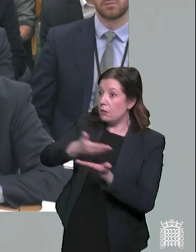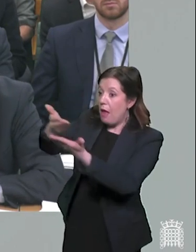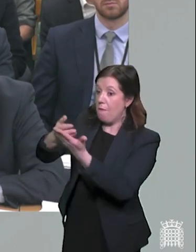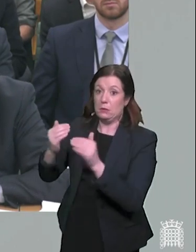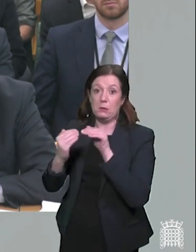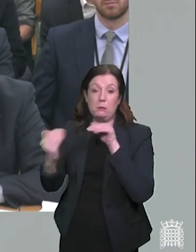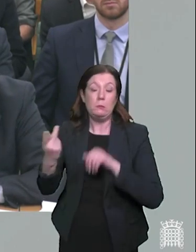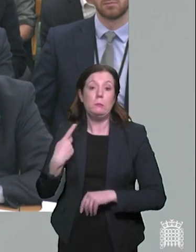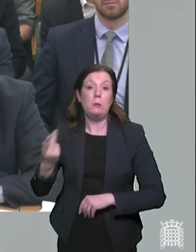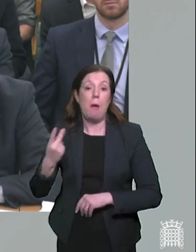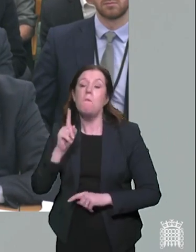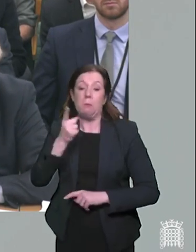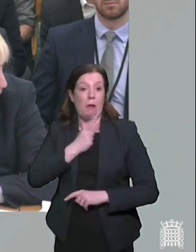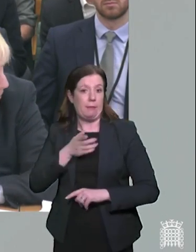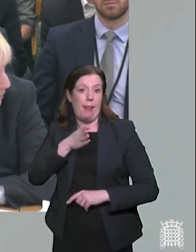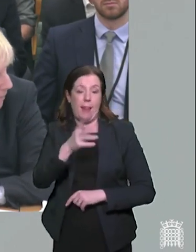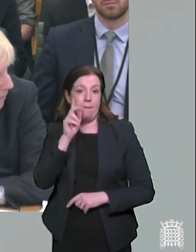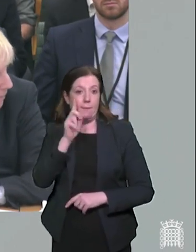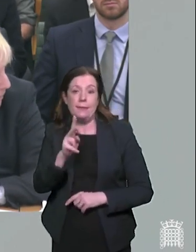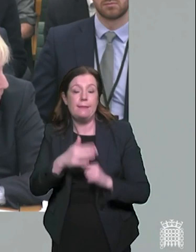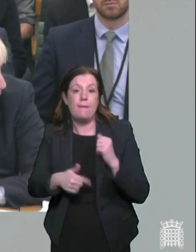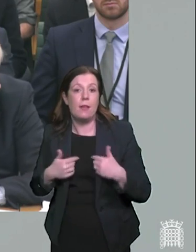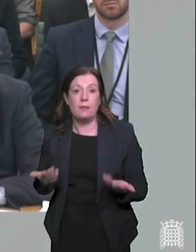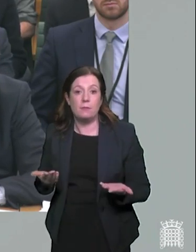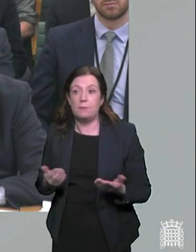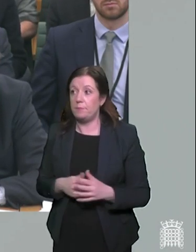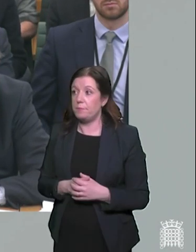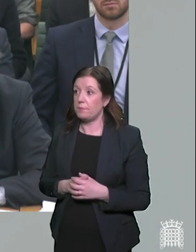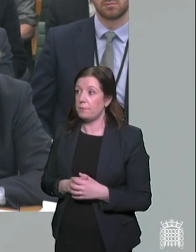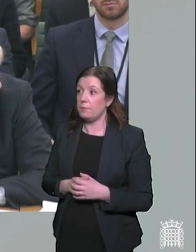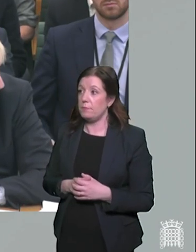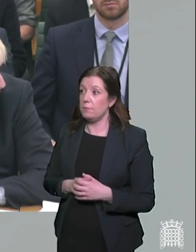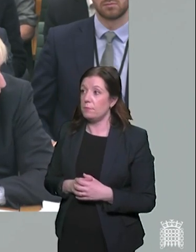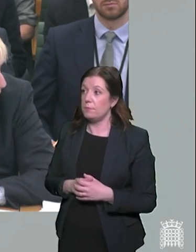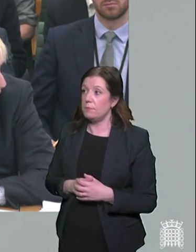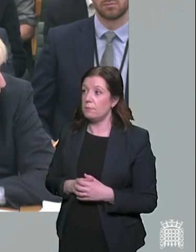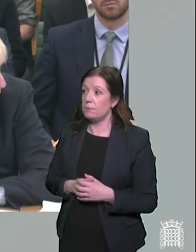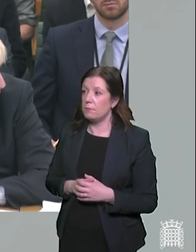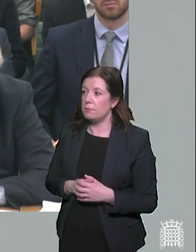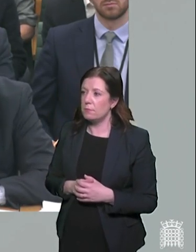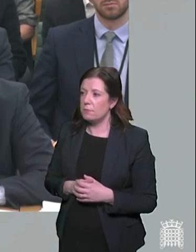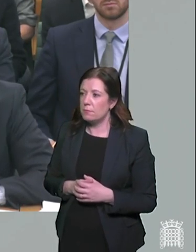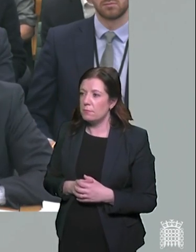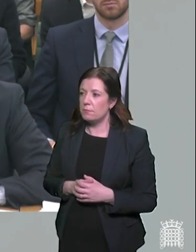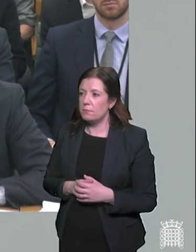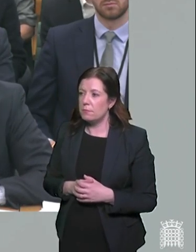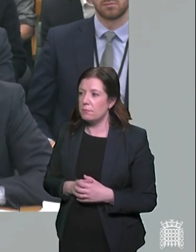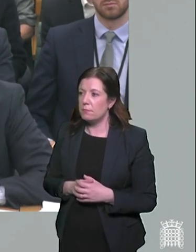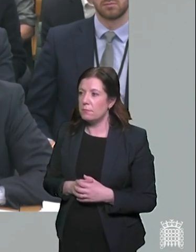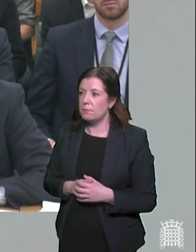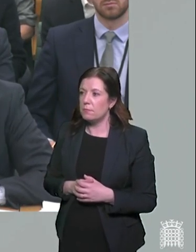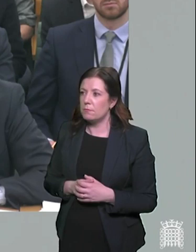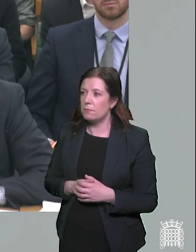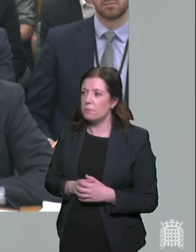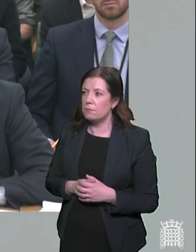think this is one of the things that you have that we haven't been allowed to point to. I think there is evidence